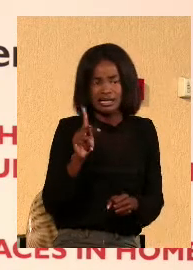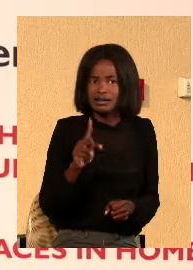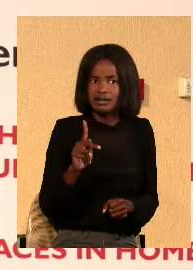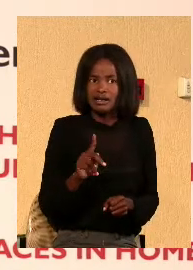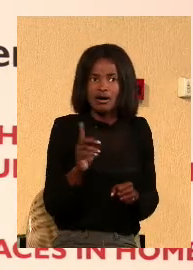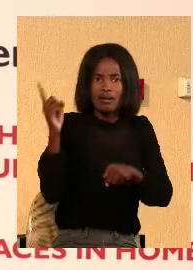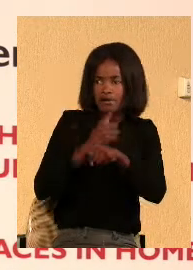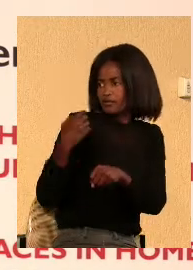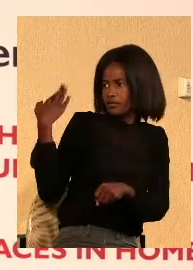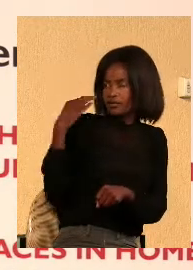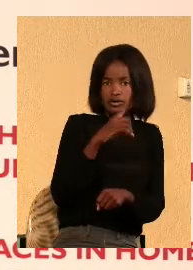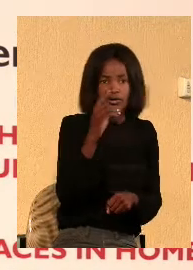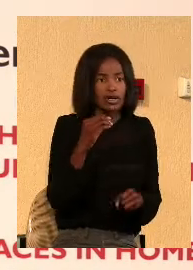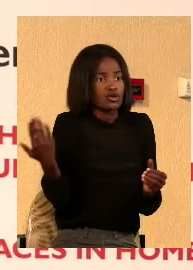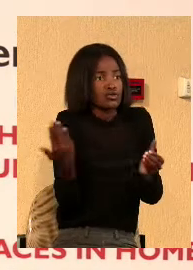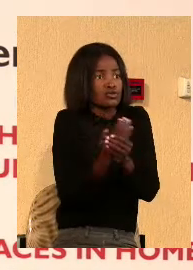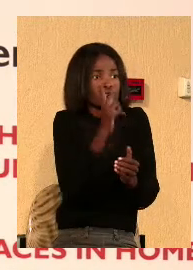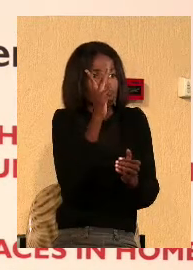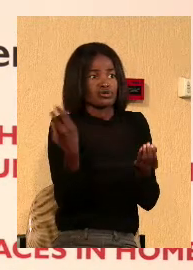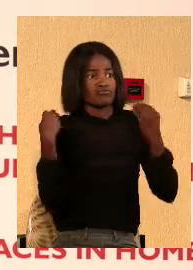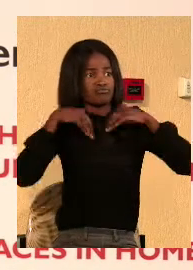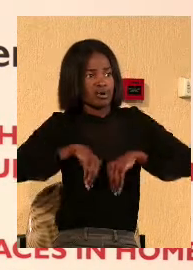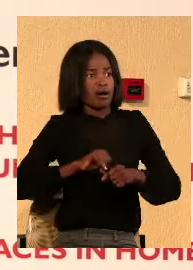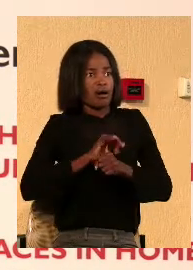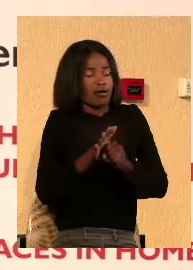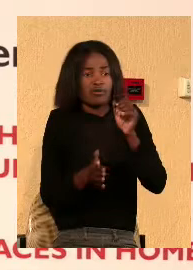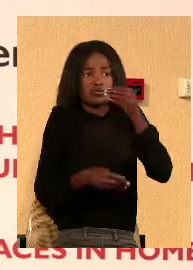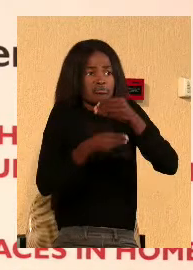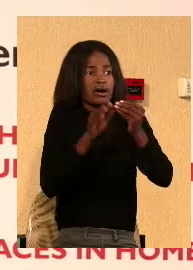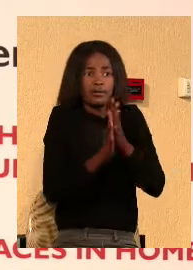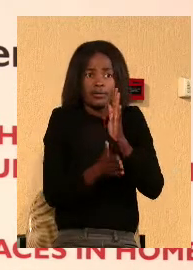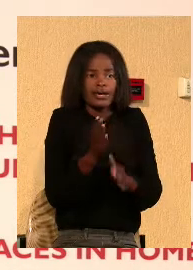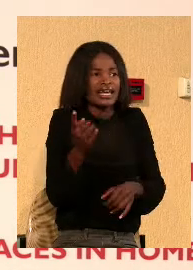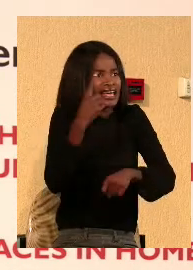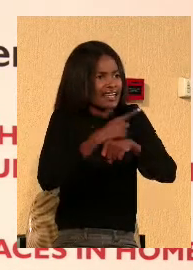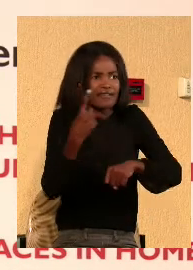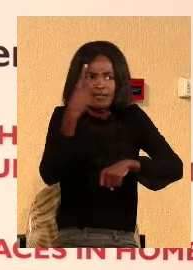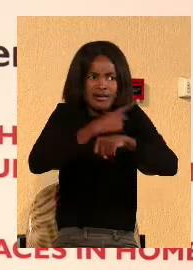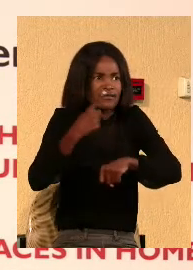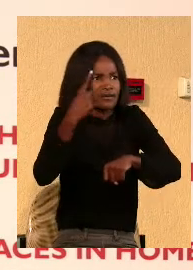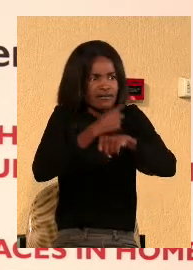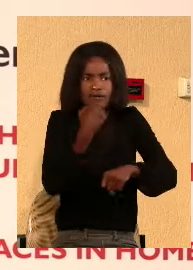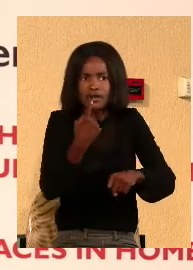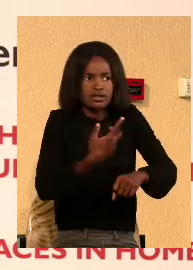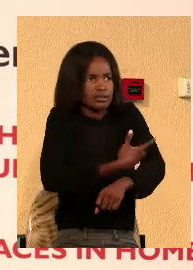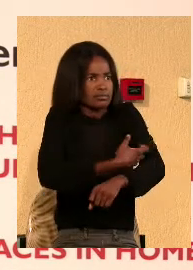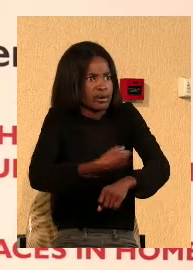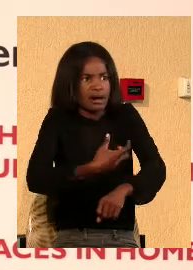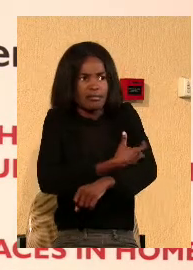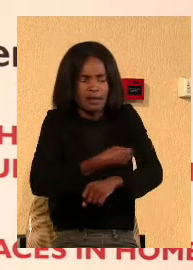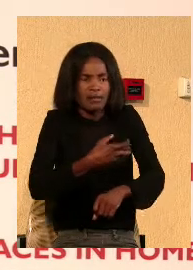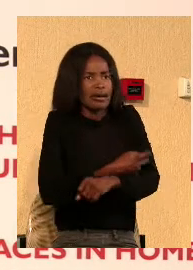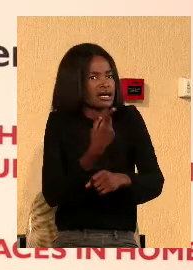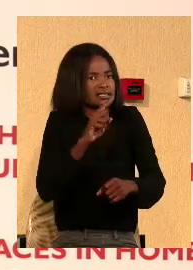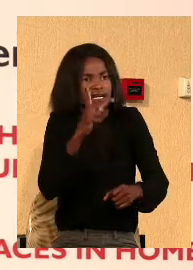10 days, no case was picked up. But we've been testing every day. No case picked up. The